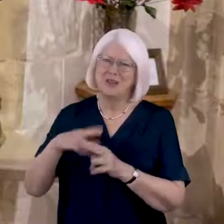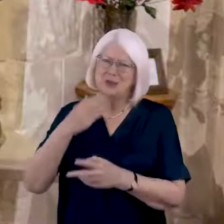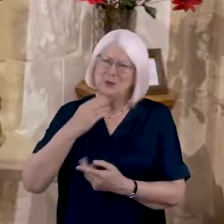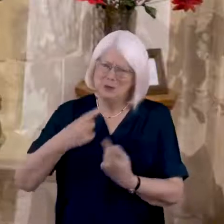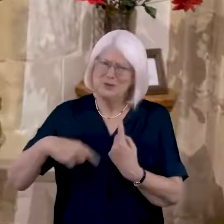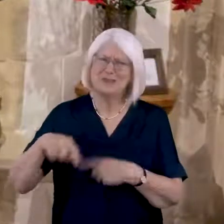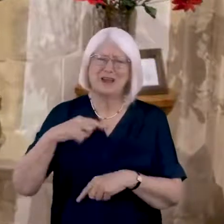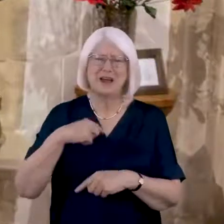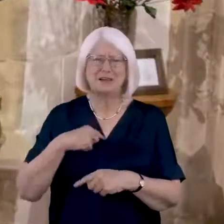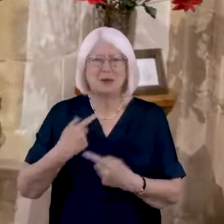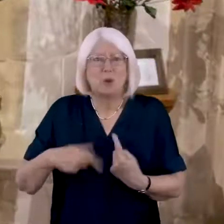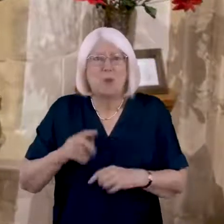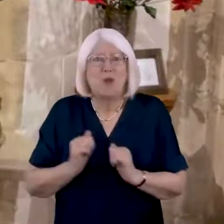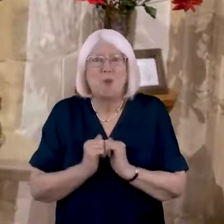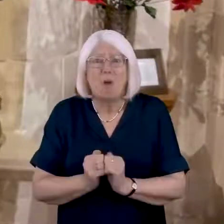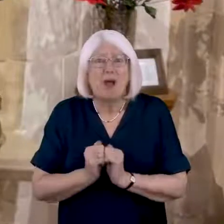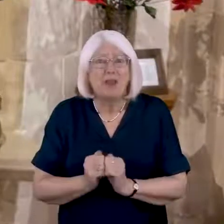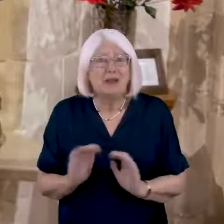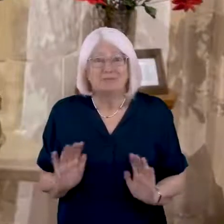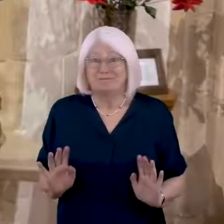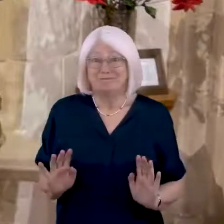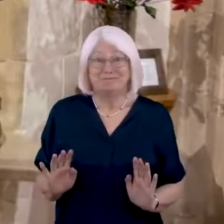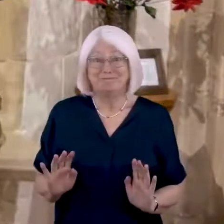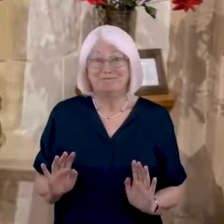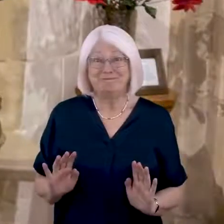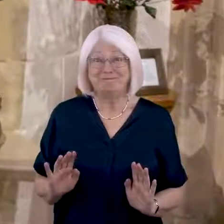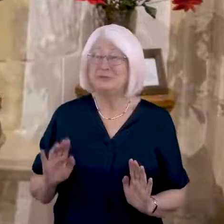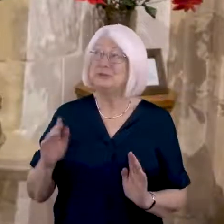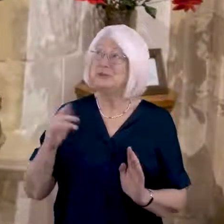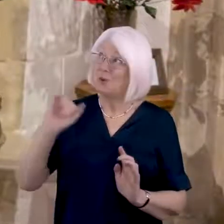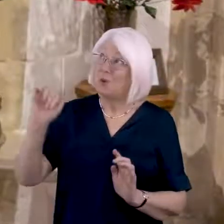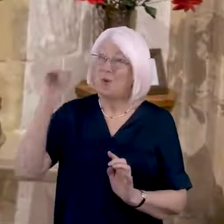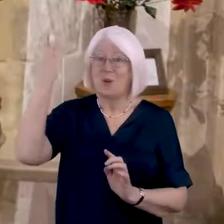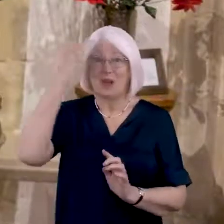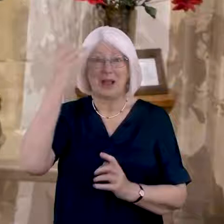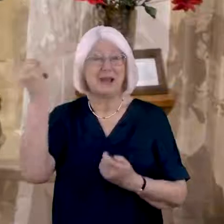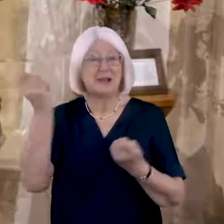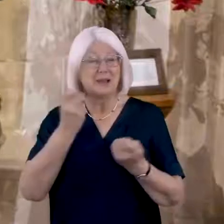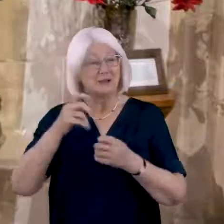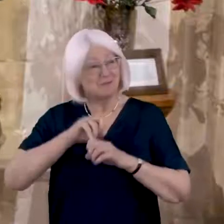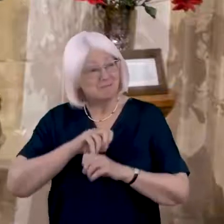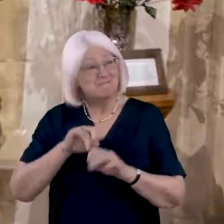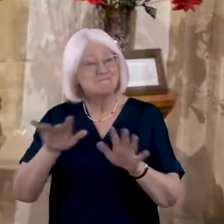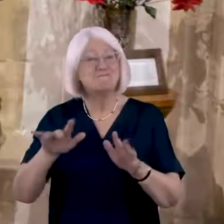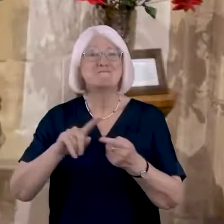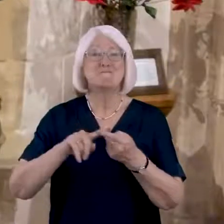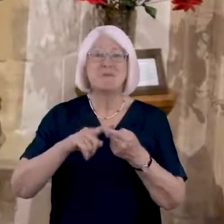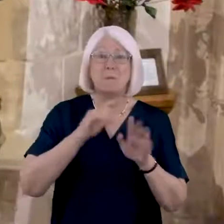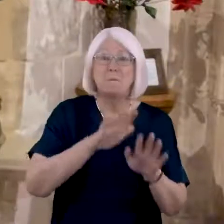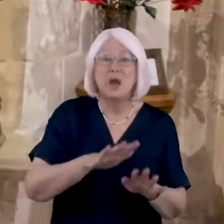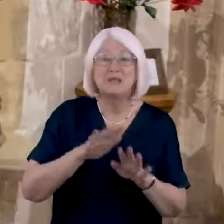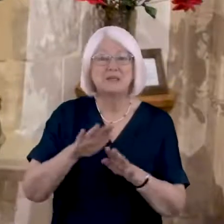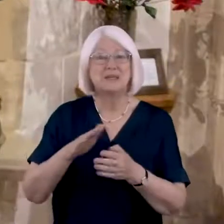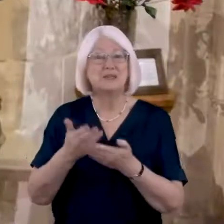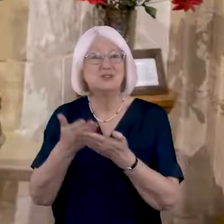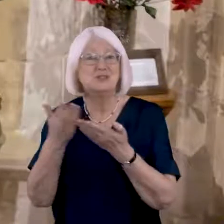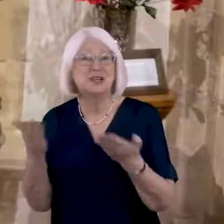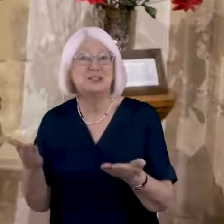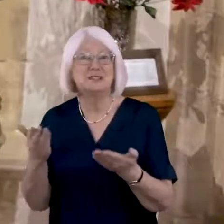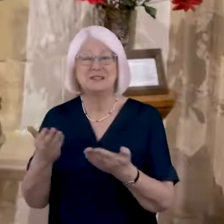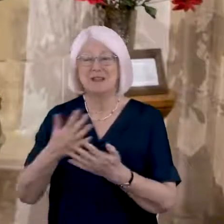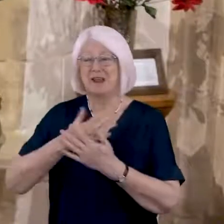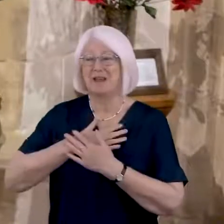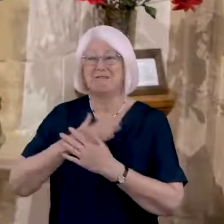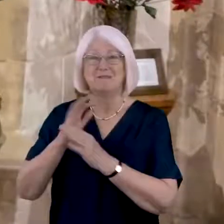Father, use us, unworthy as we are, to bring in your kingdom of mercy, justice,